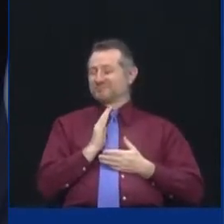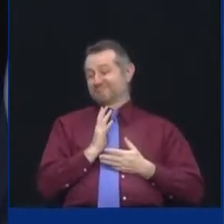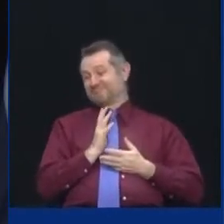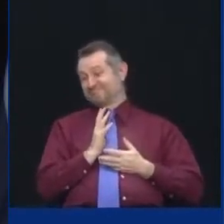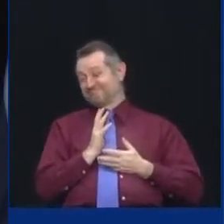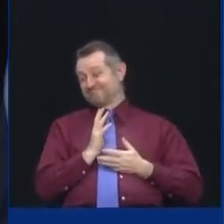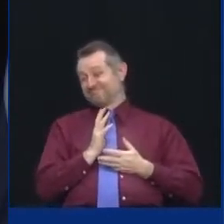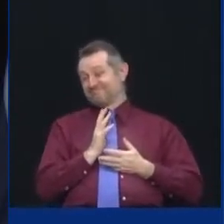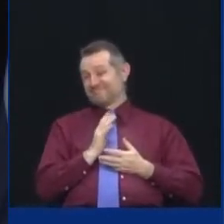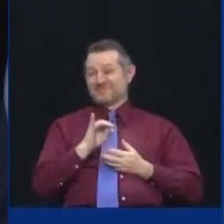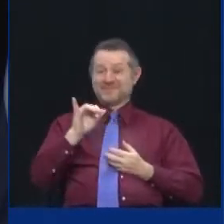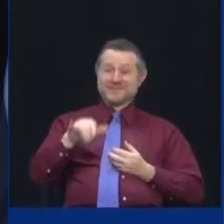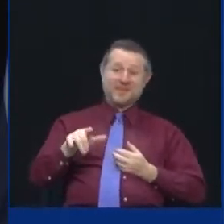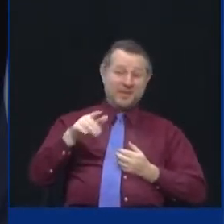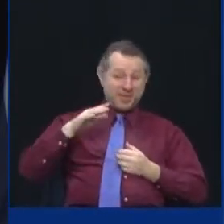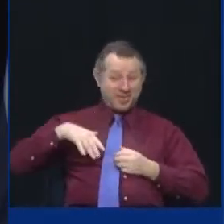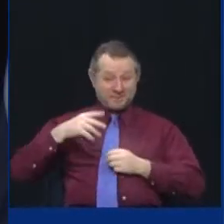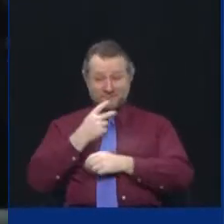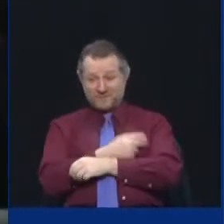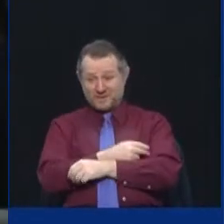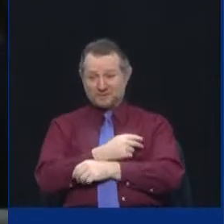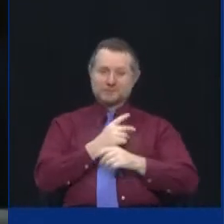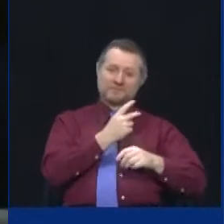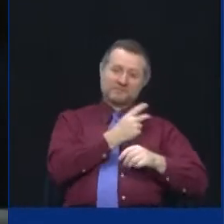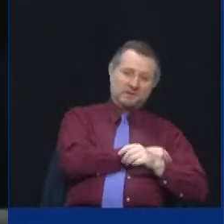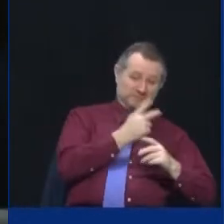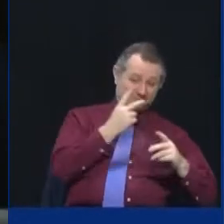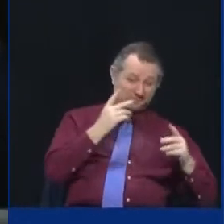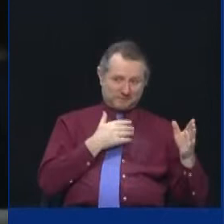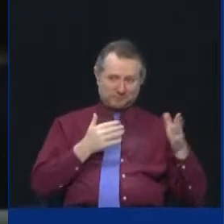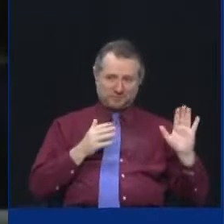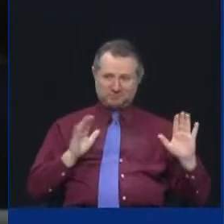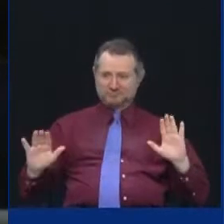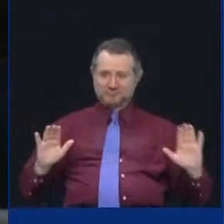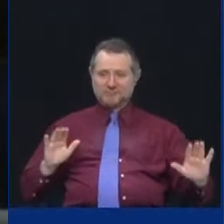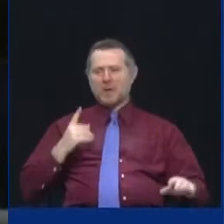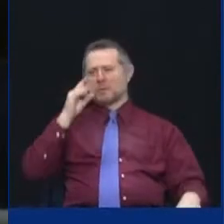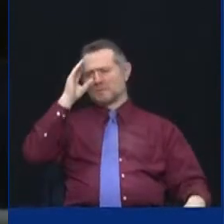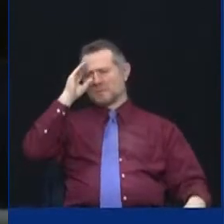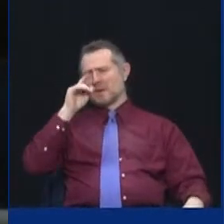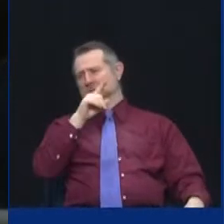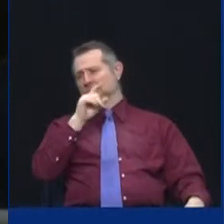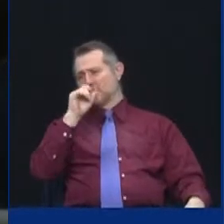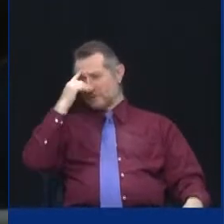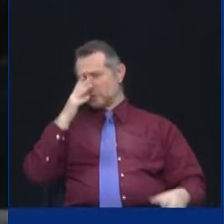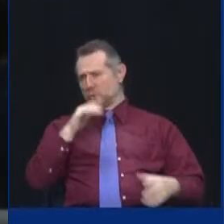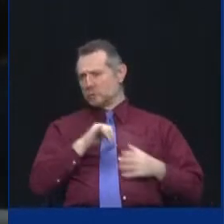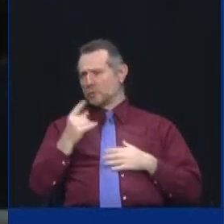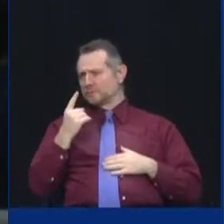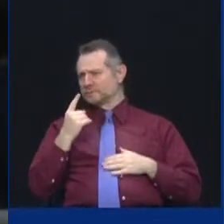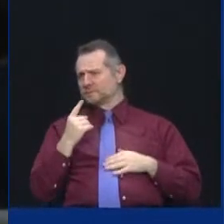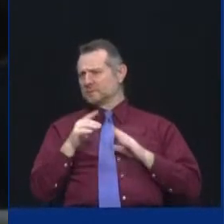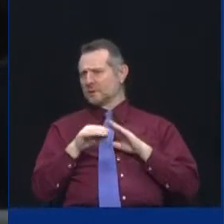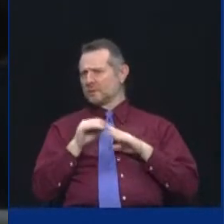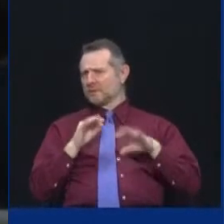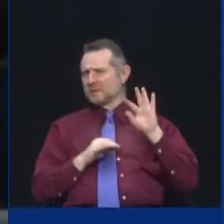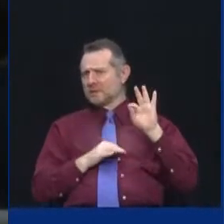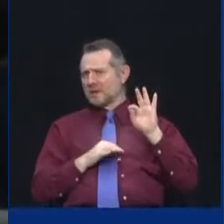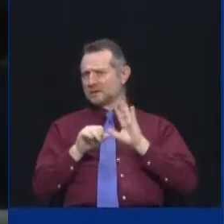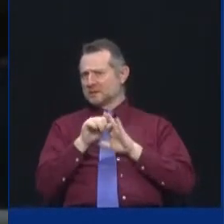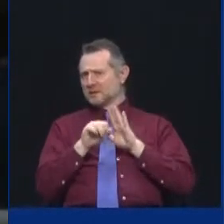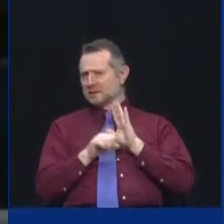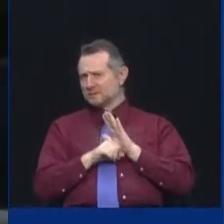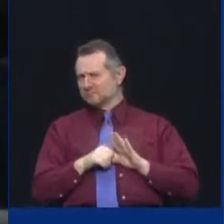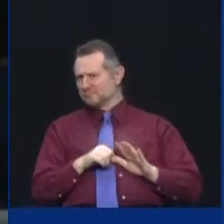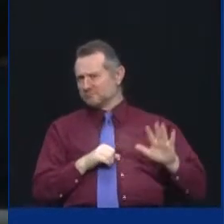the unvaccinated versus the vaccinated. Governor, New York is one of only 9 states that doesn't have a date